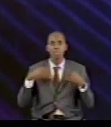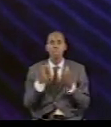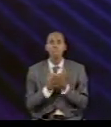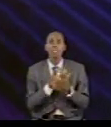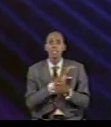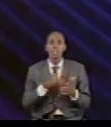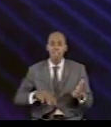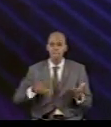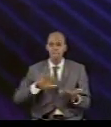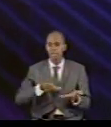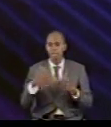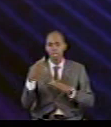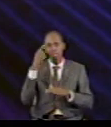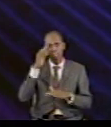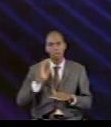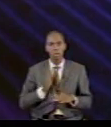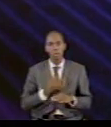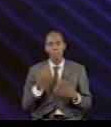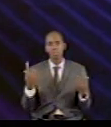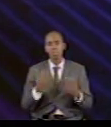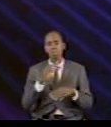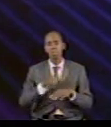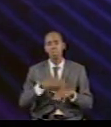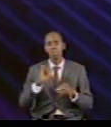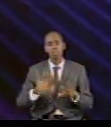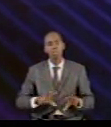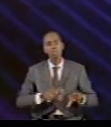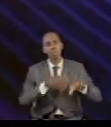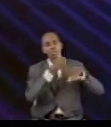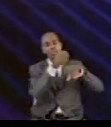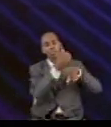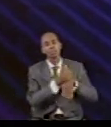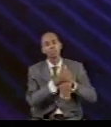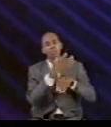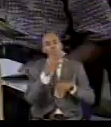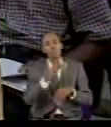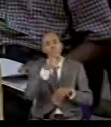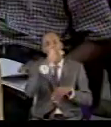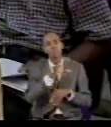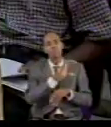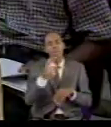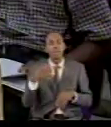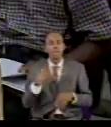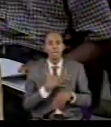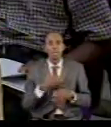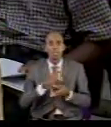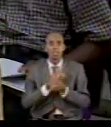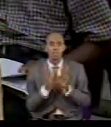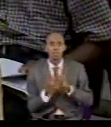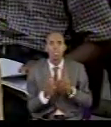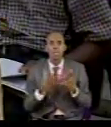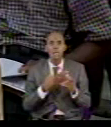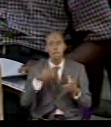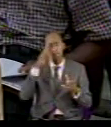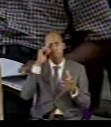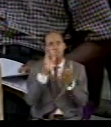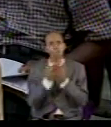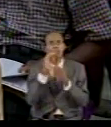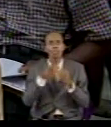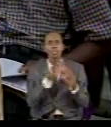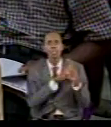Calvary, and then because of that we turn, we repent and believe on the Lord who has